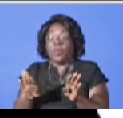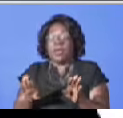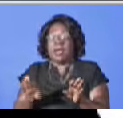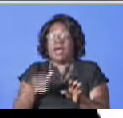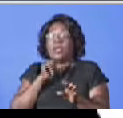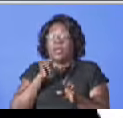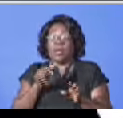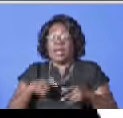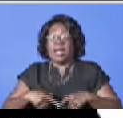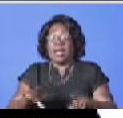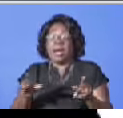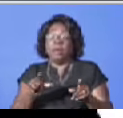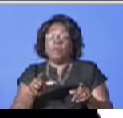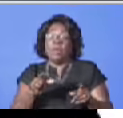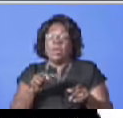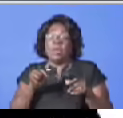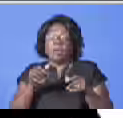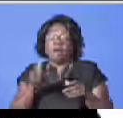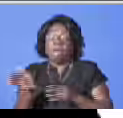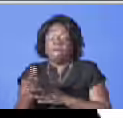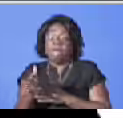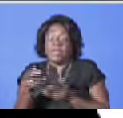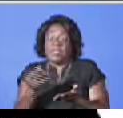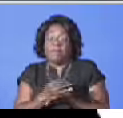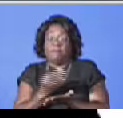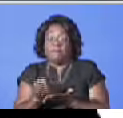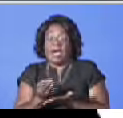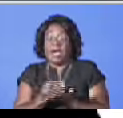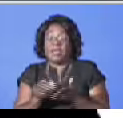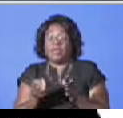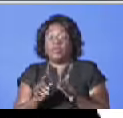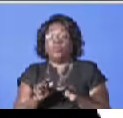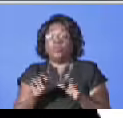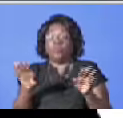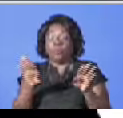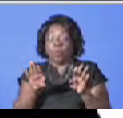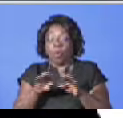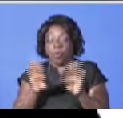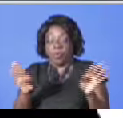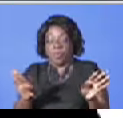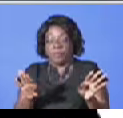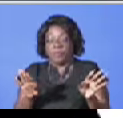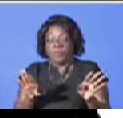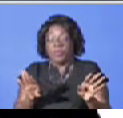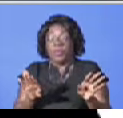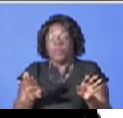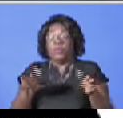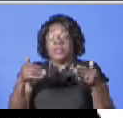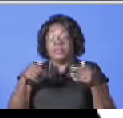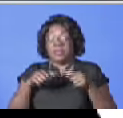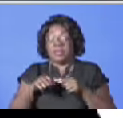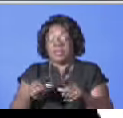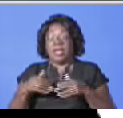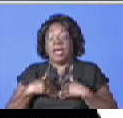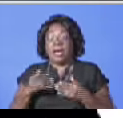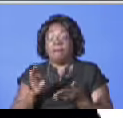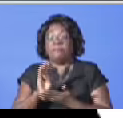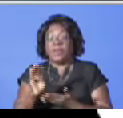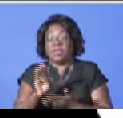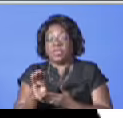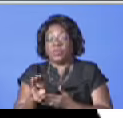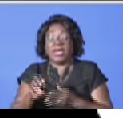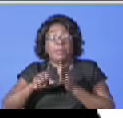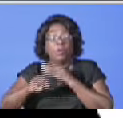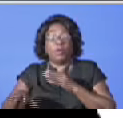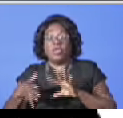We need to make money. Regardless of what the government is going to offer you, you still have to encounter those bills afterwards. So you can be worse off